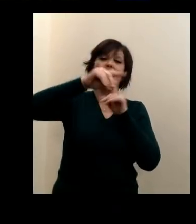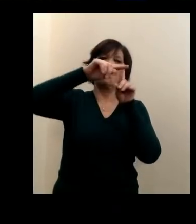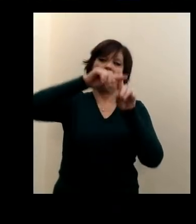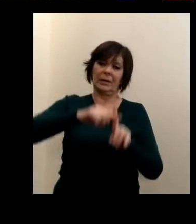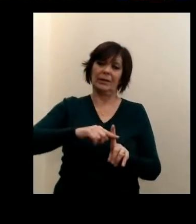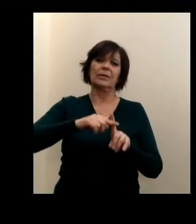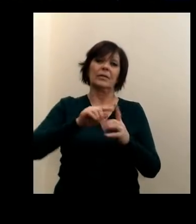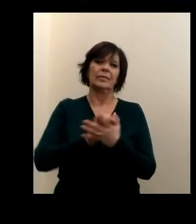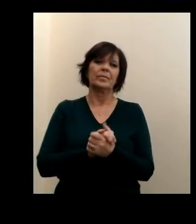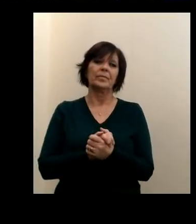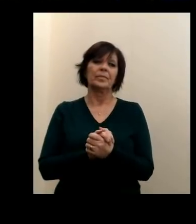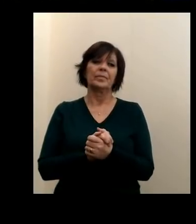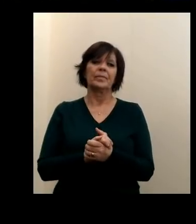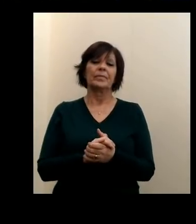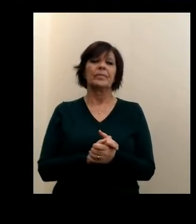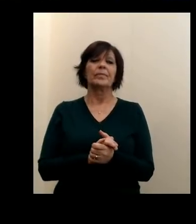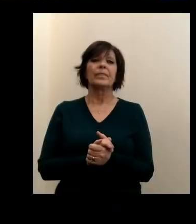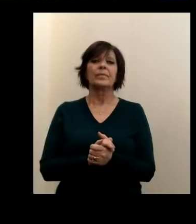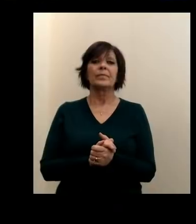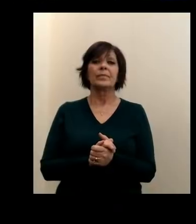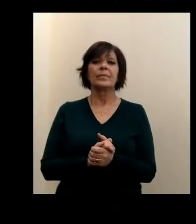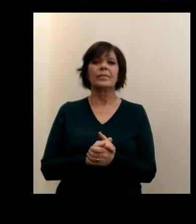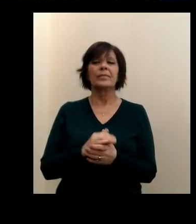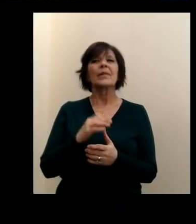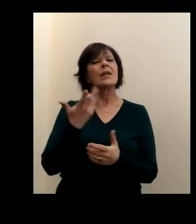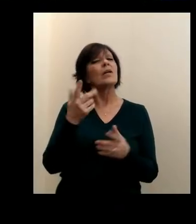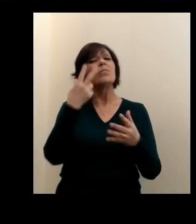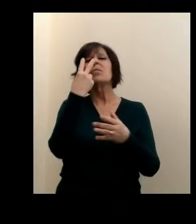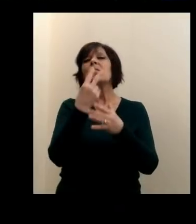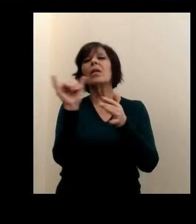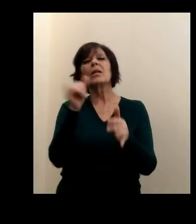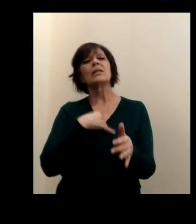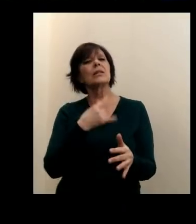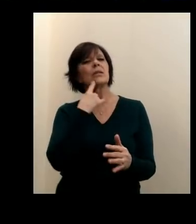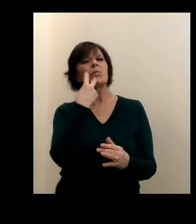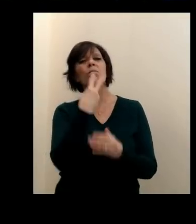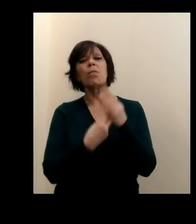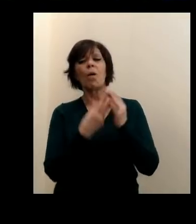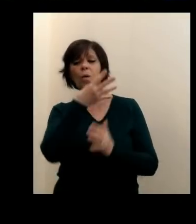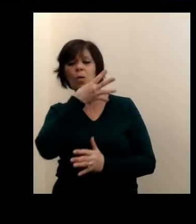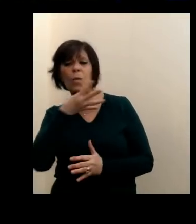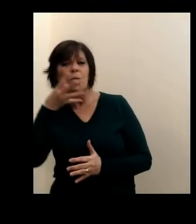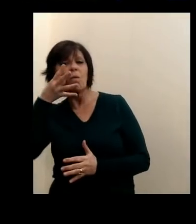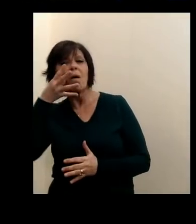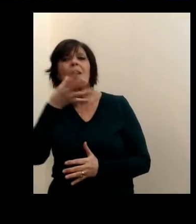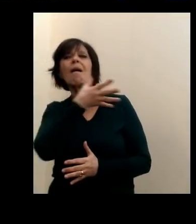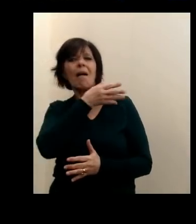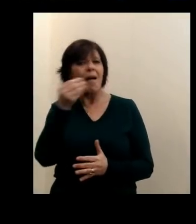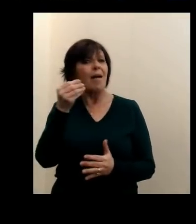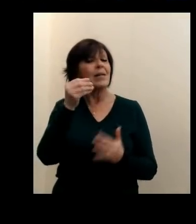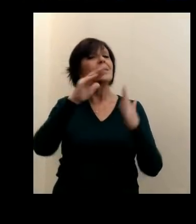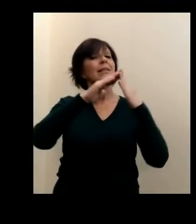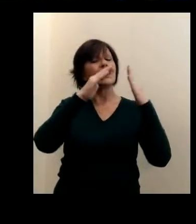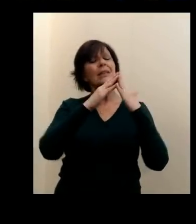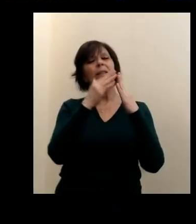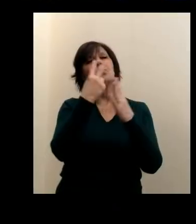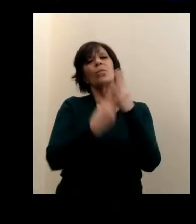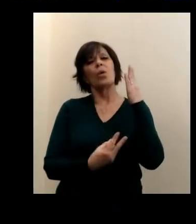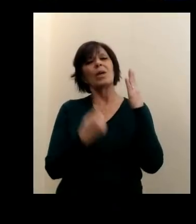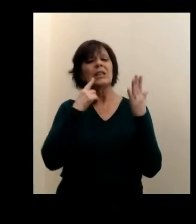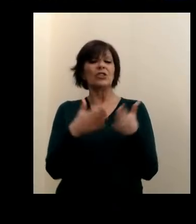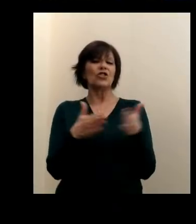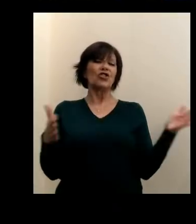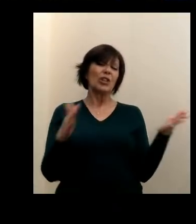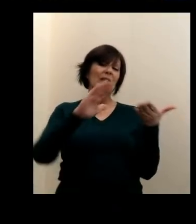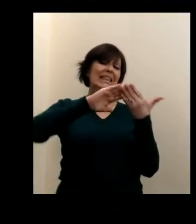positives, including areas in our rural section, our suburbs, as well as the city of Buffalo. In general, the city of